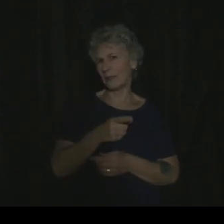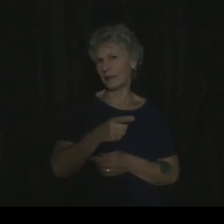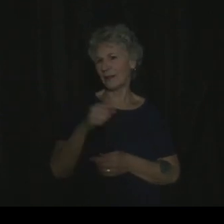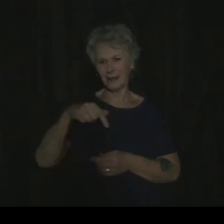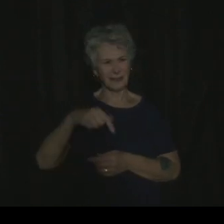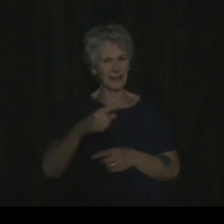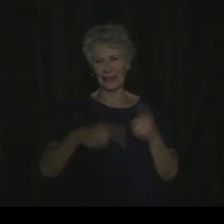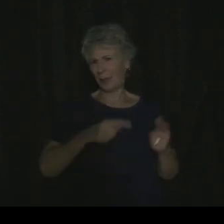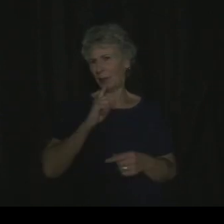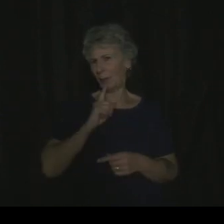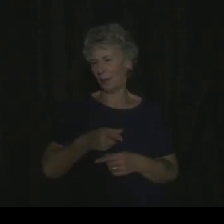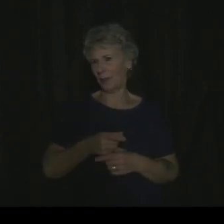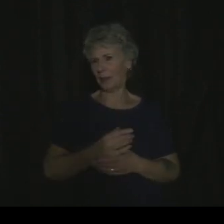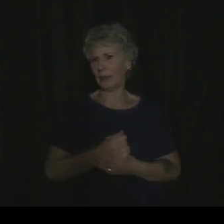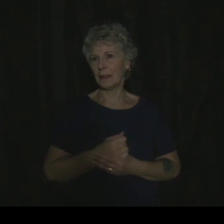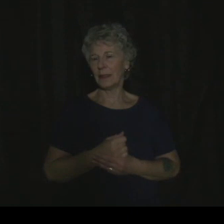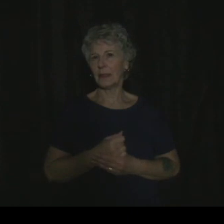real.